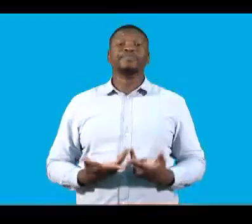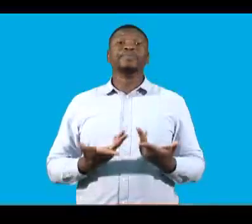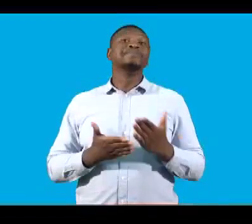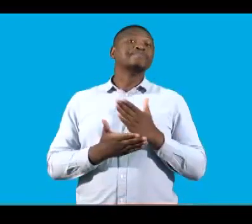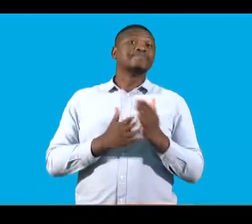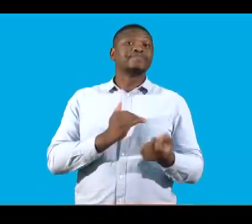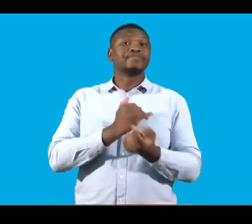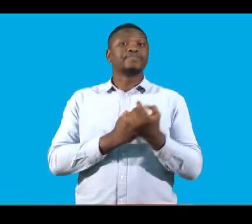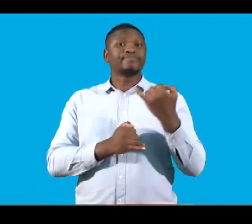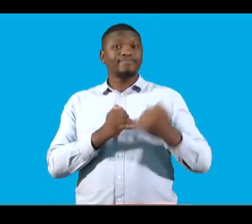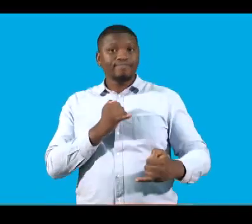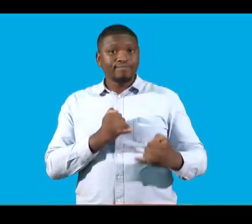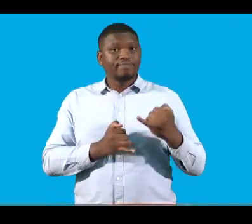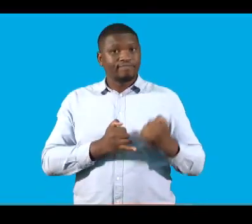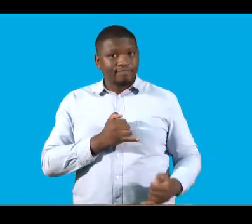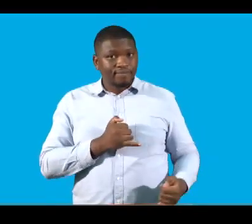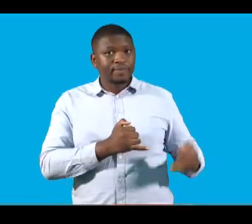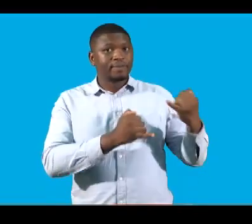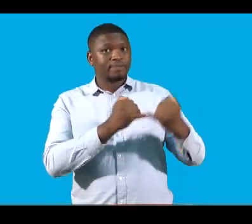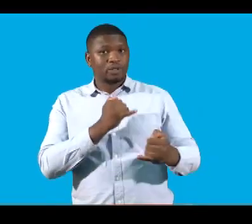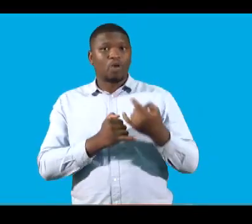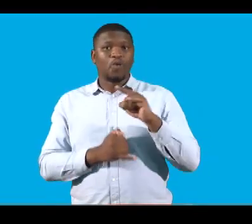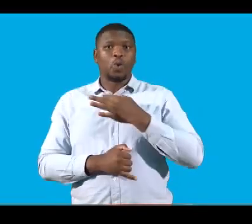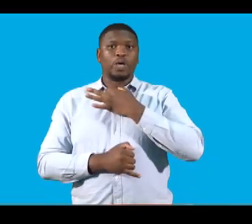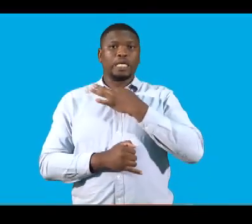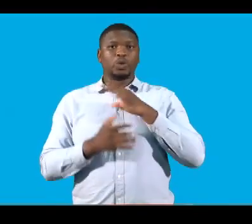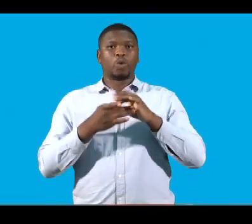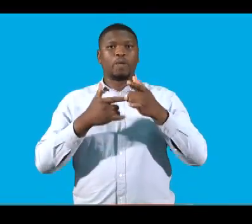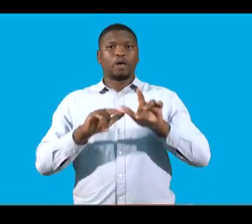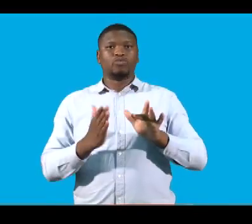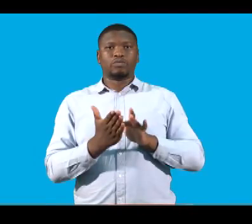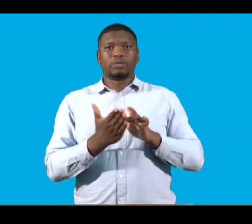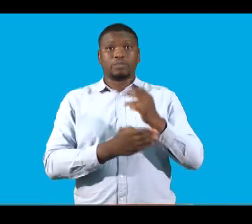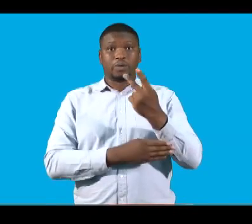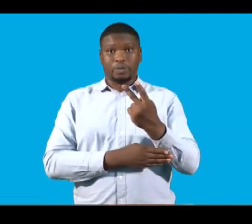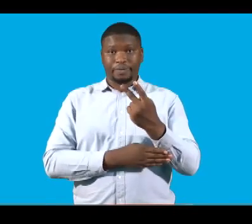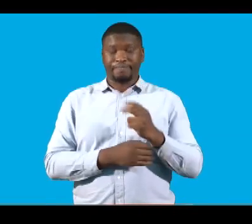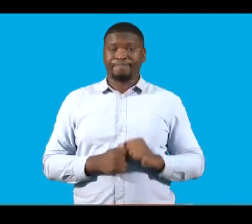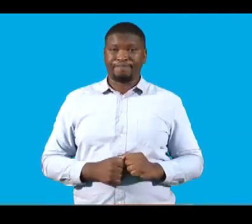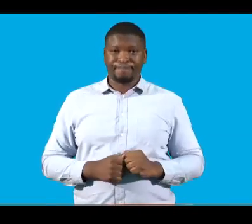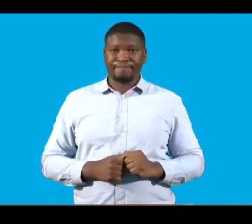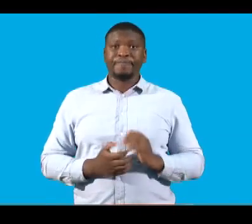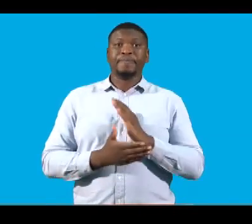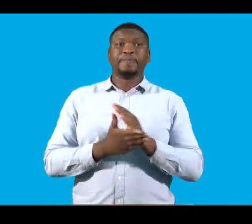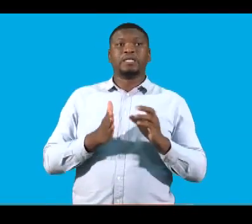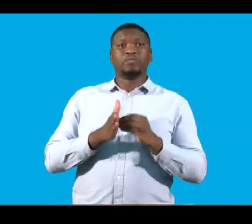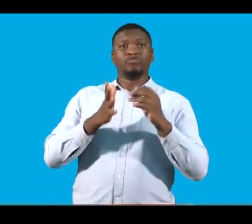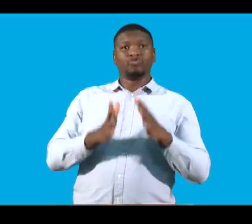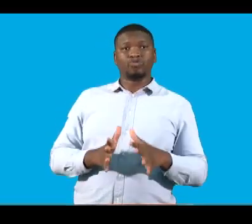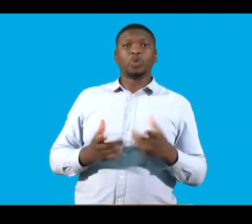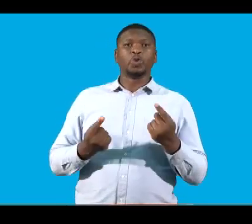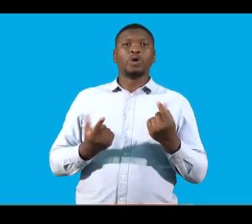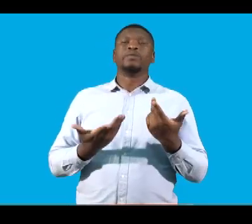Common content errors and misconceptions that are made when writing English Home Language Paper 2. Learners present a